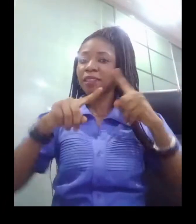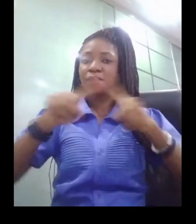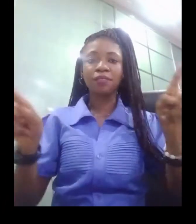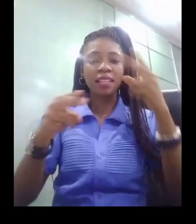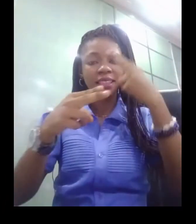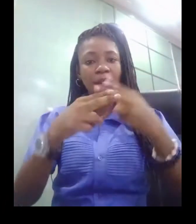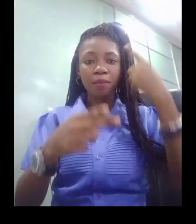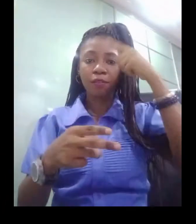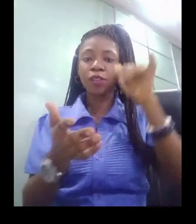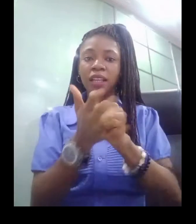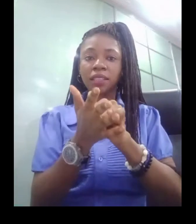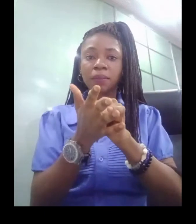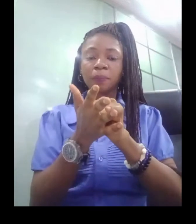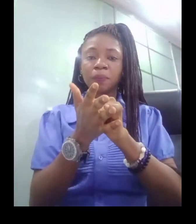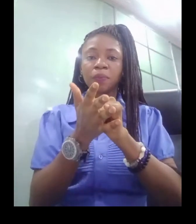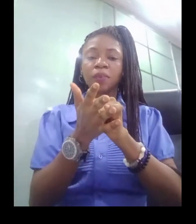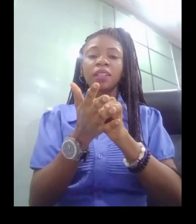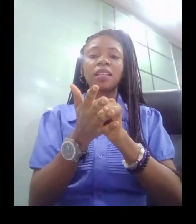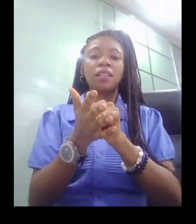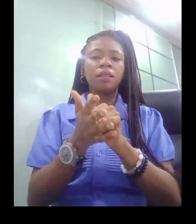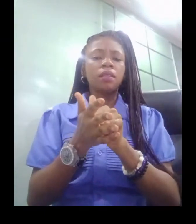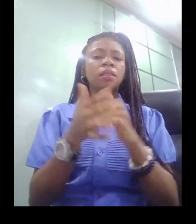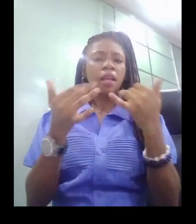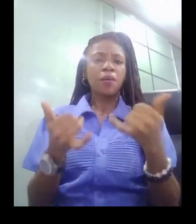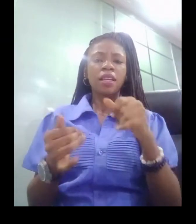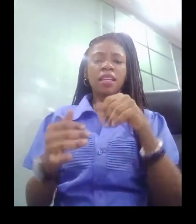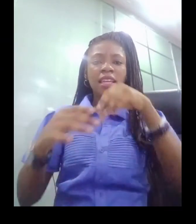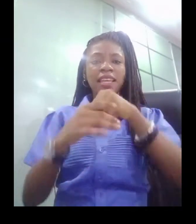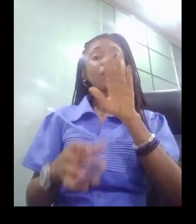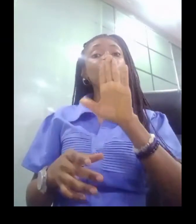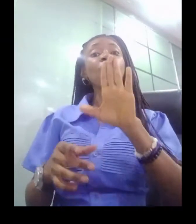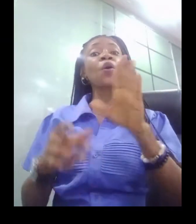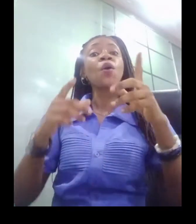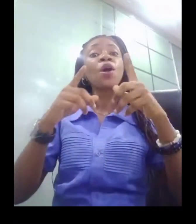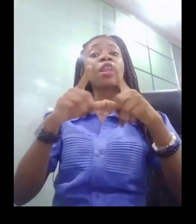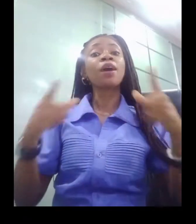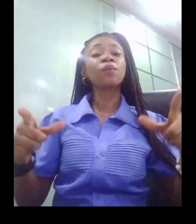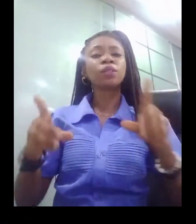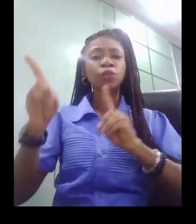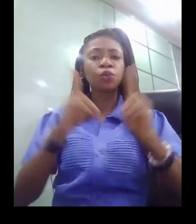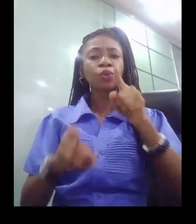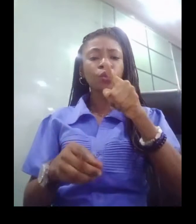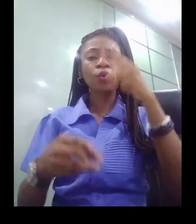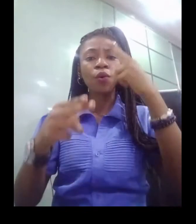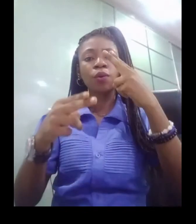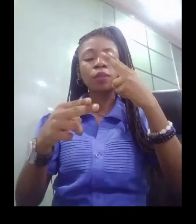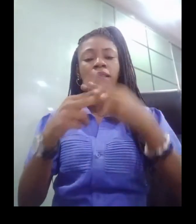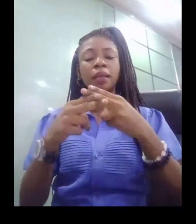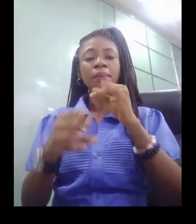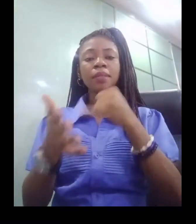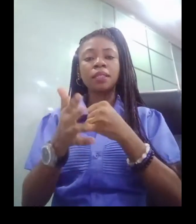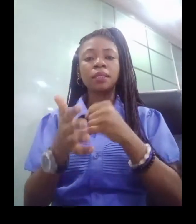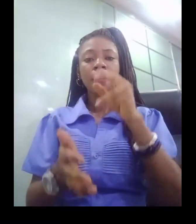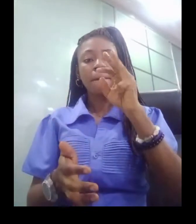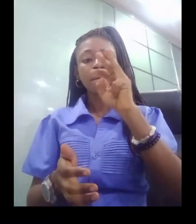and ask yourself, do you call it mma in Igbo because it